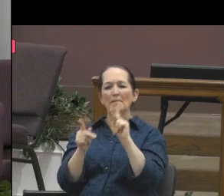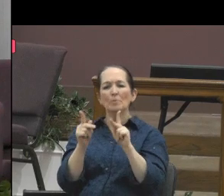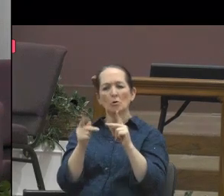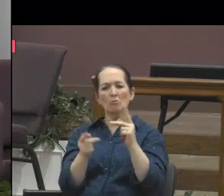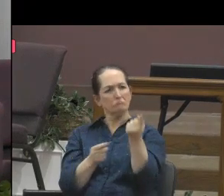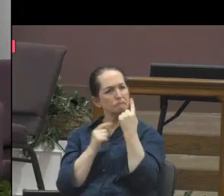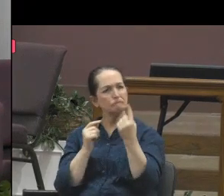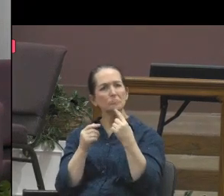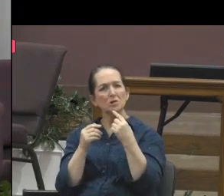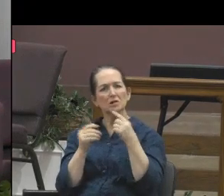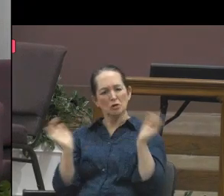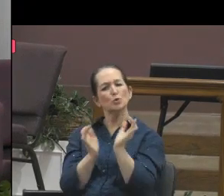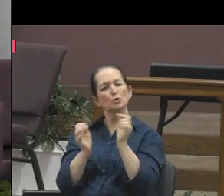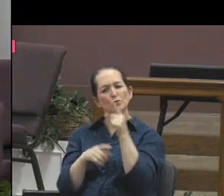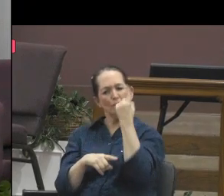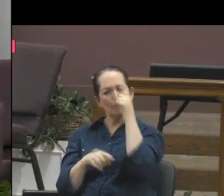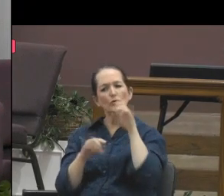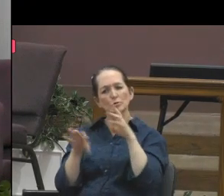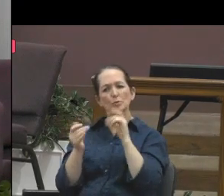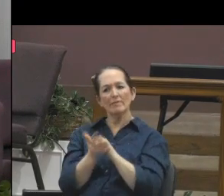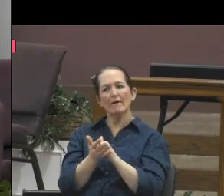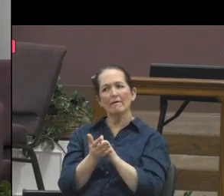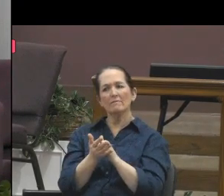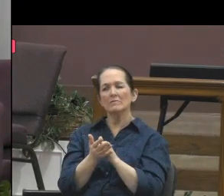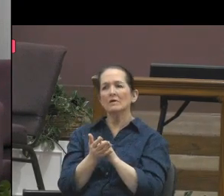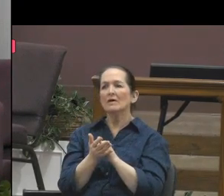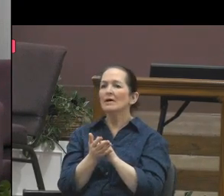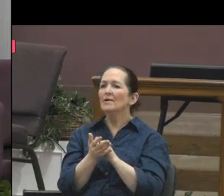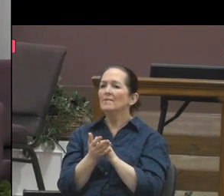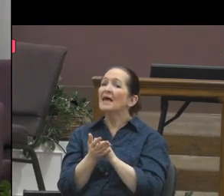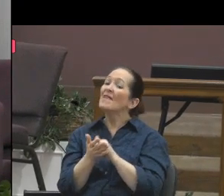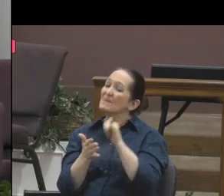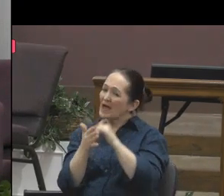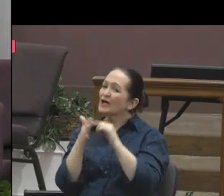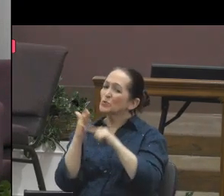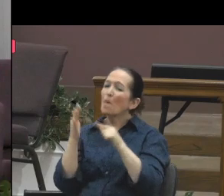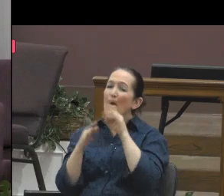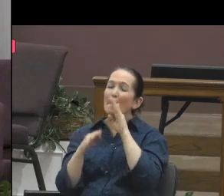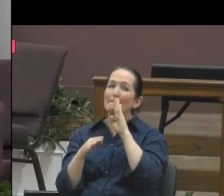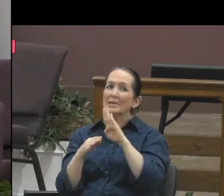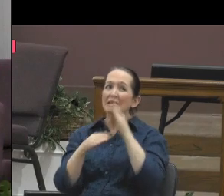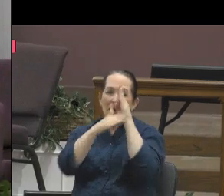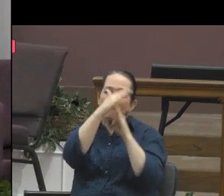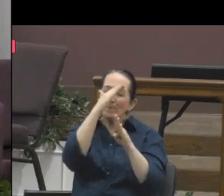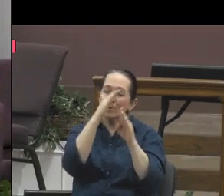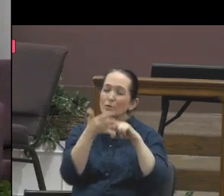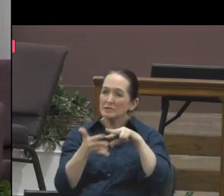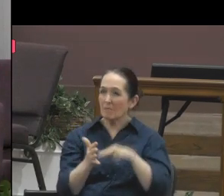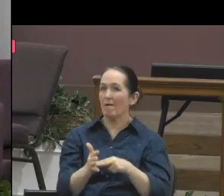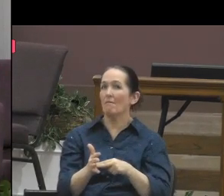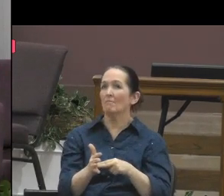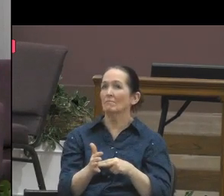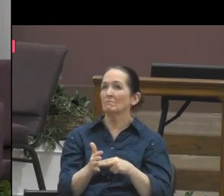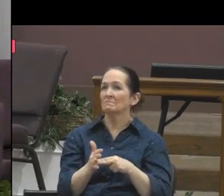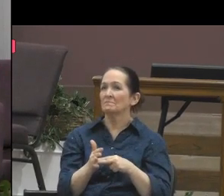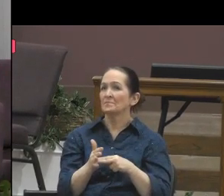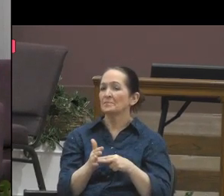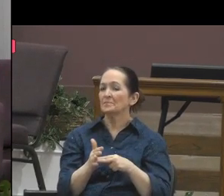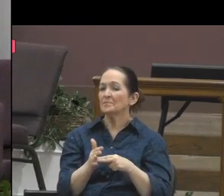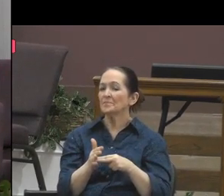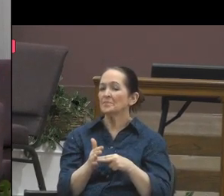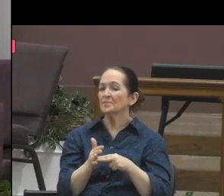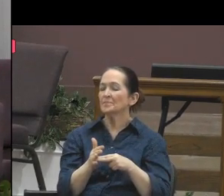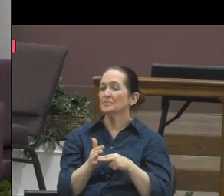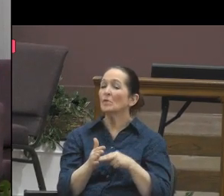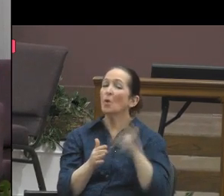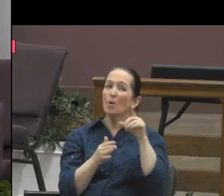and encouraging you for doing it. That's what being humble is about. You